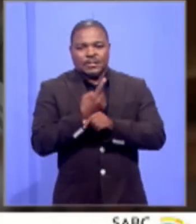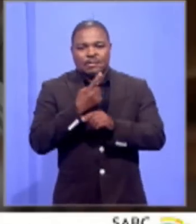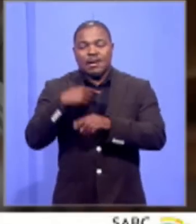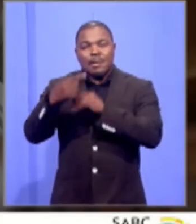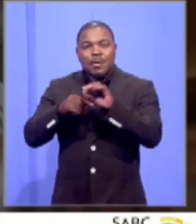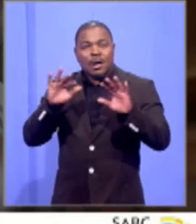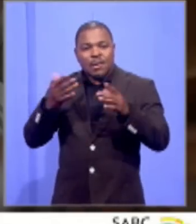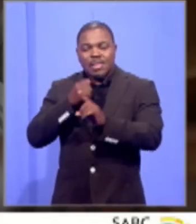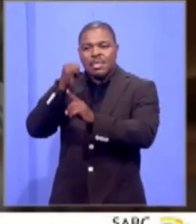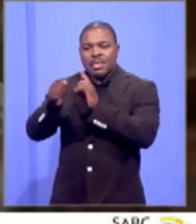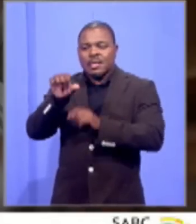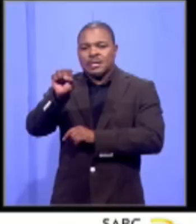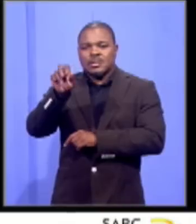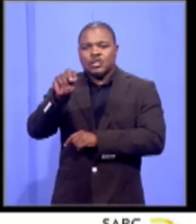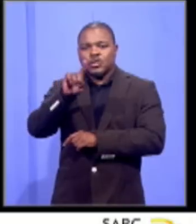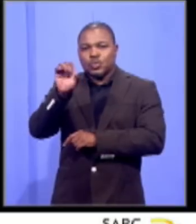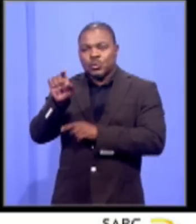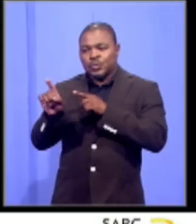Senzo Meyiwa